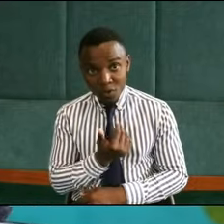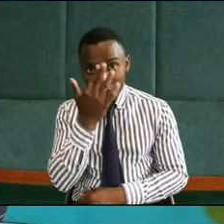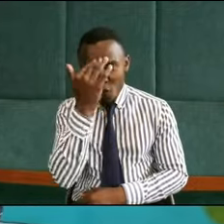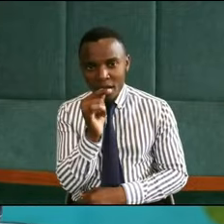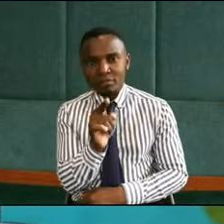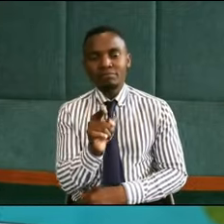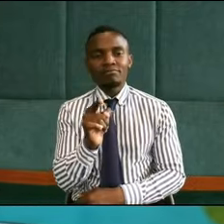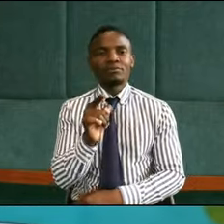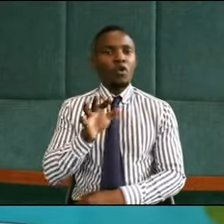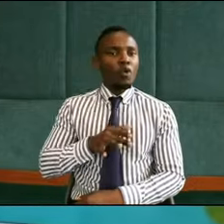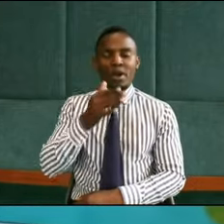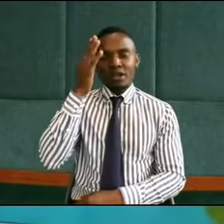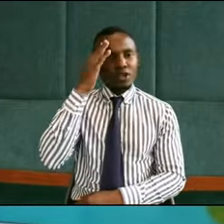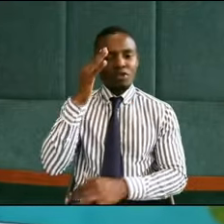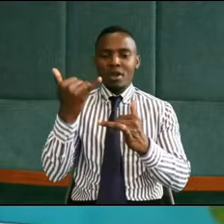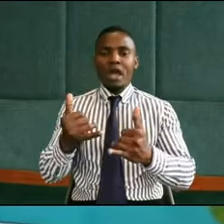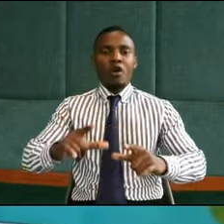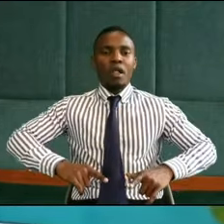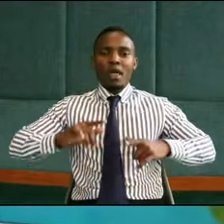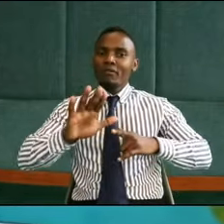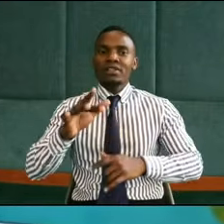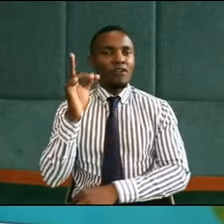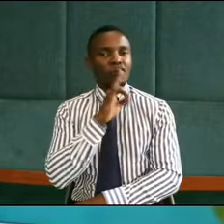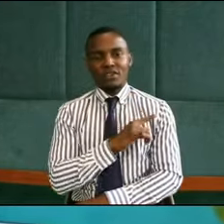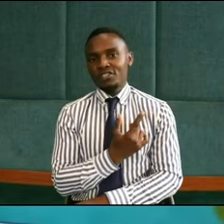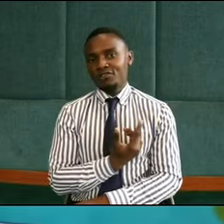knew this is the end of her life.